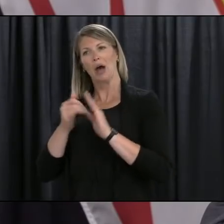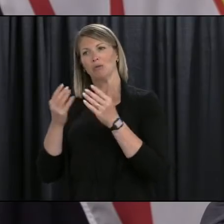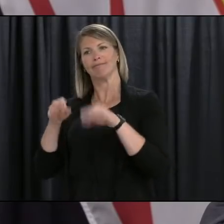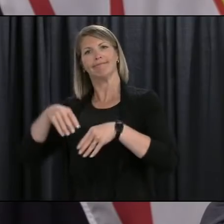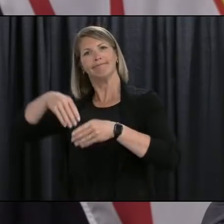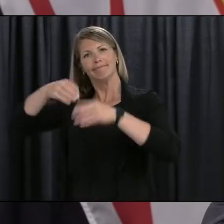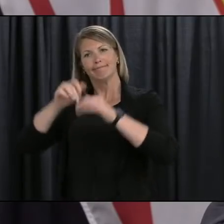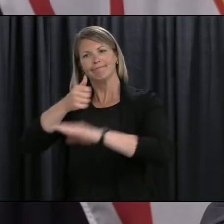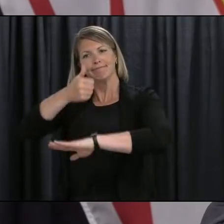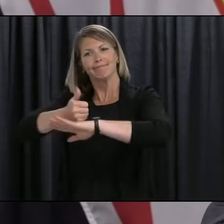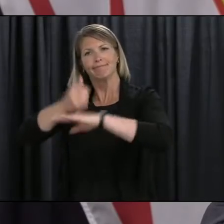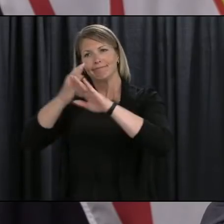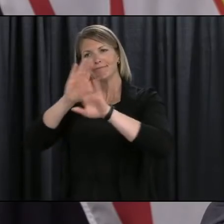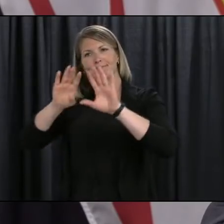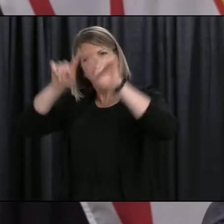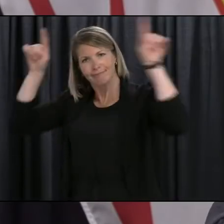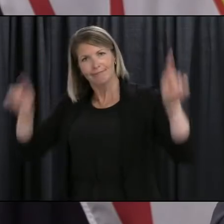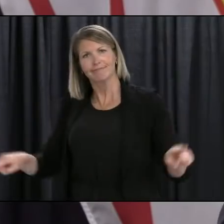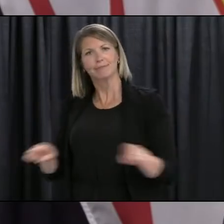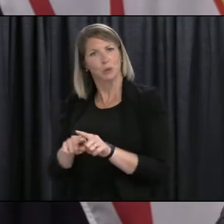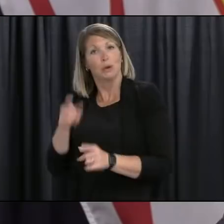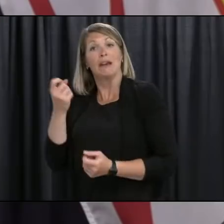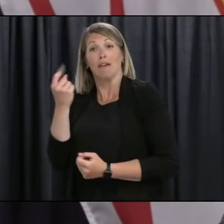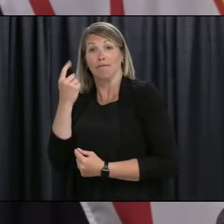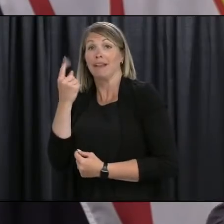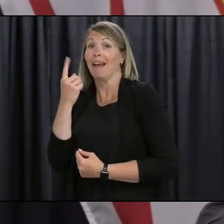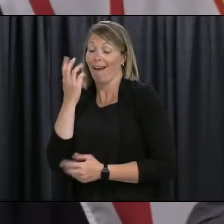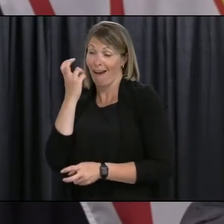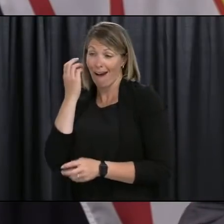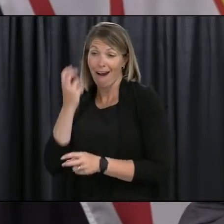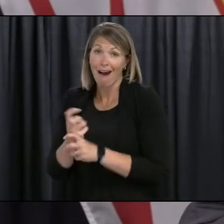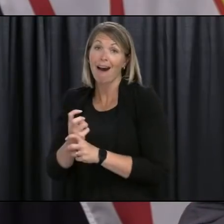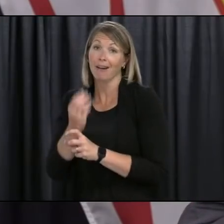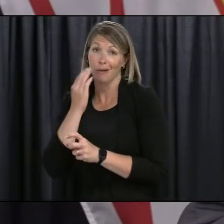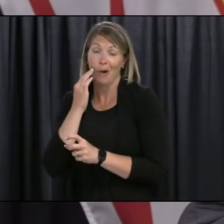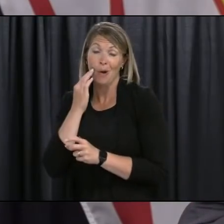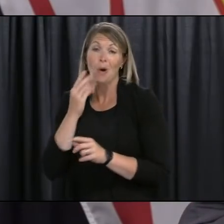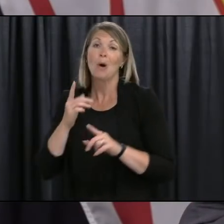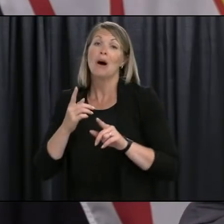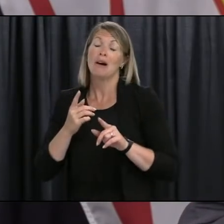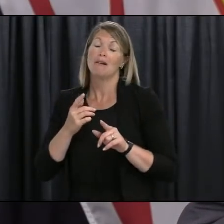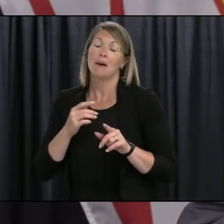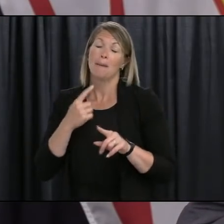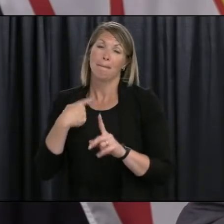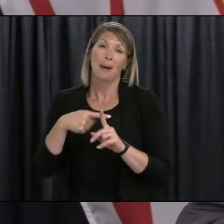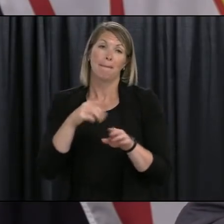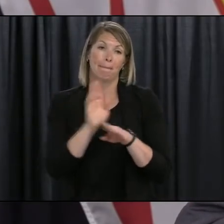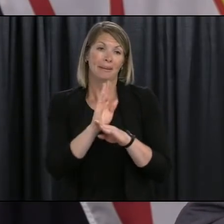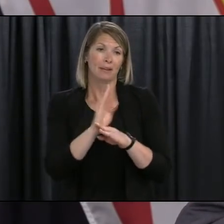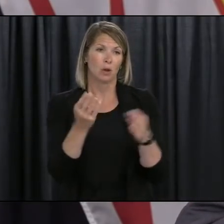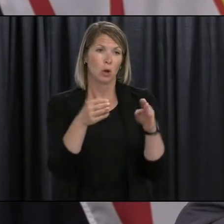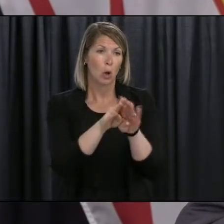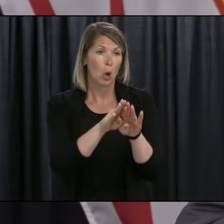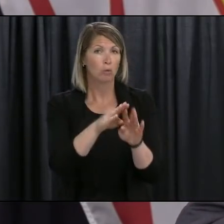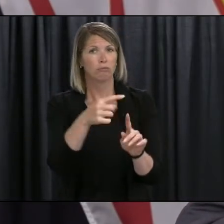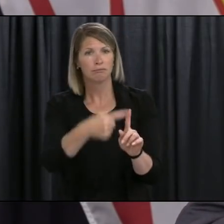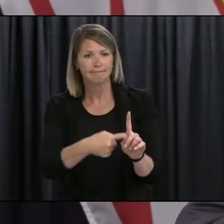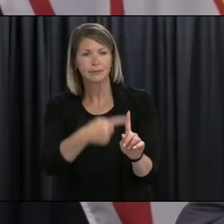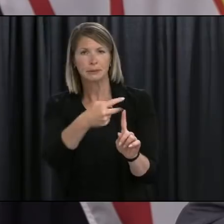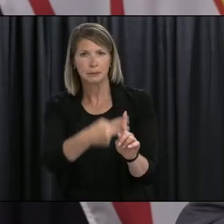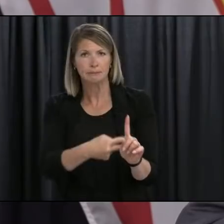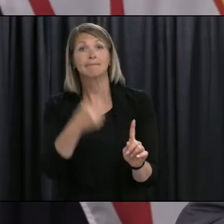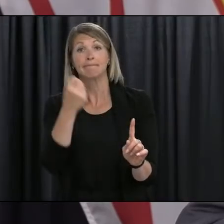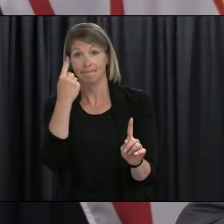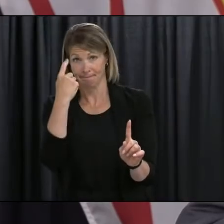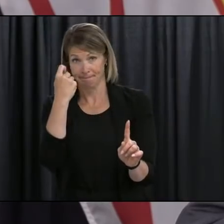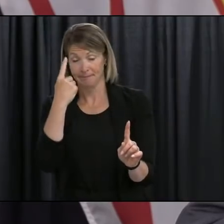help them. It is a difficult time. We understand that. But we must open up very slowly as possible and keeping safety of staff and their